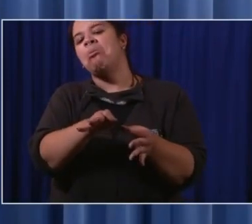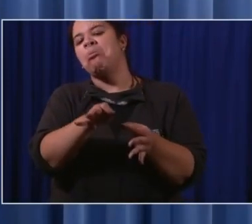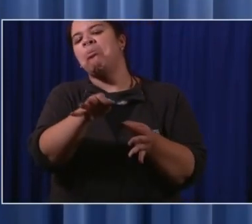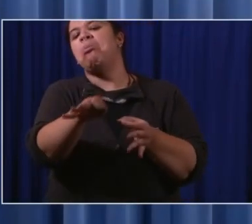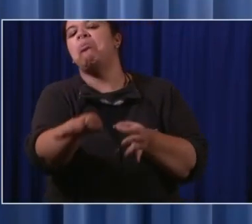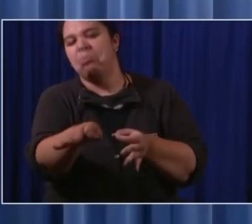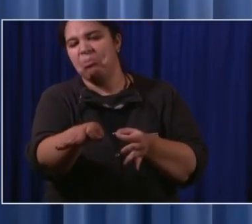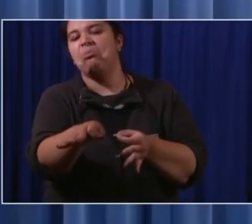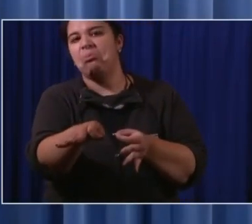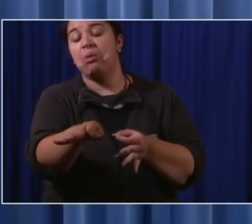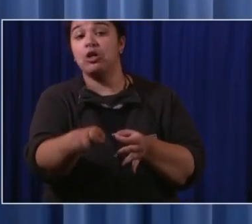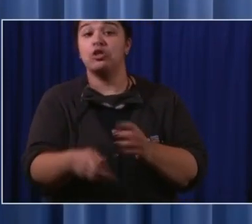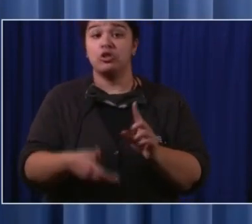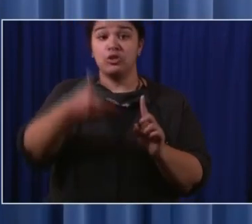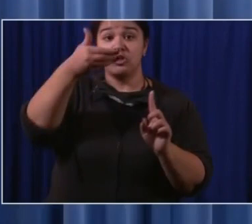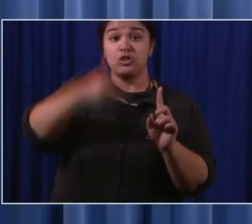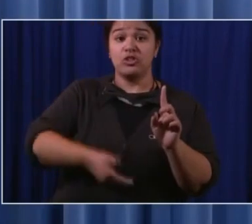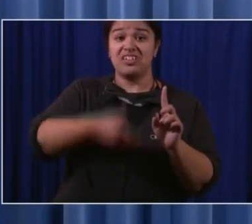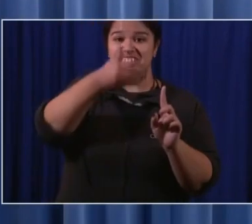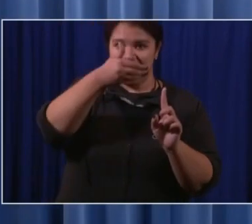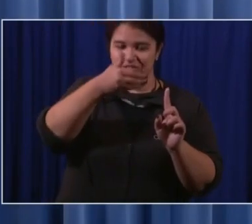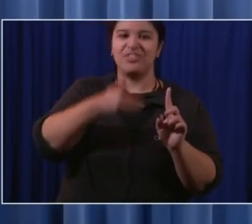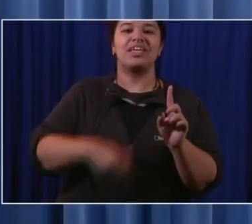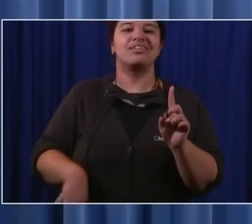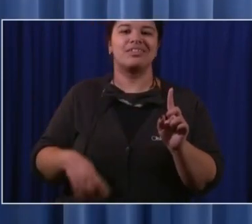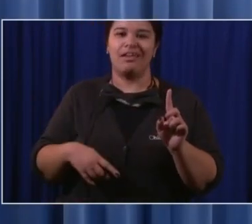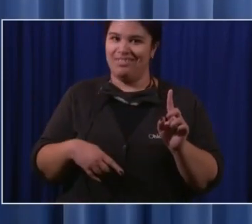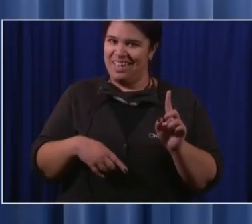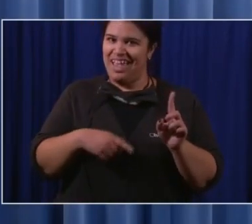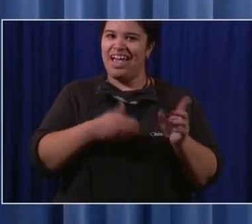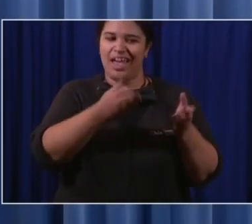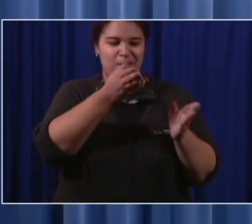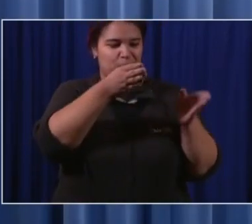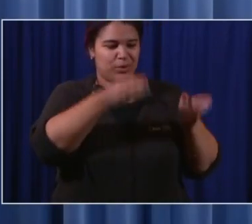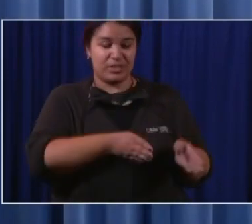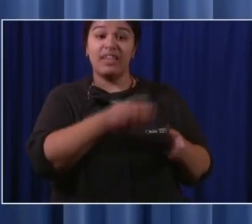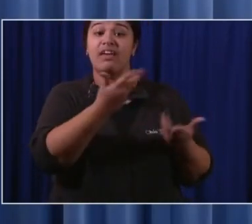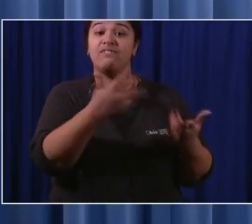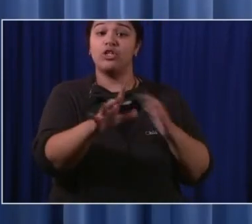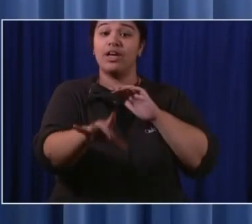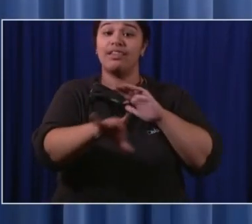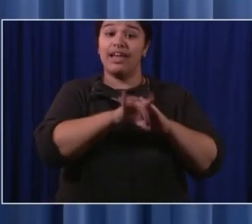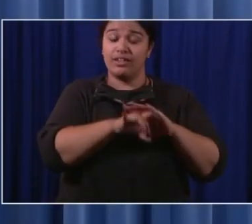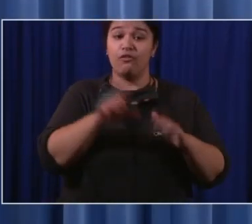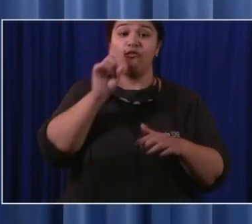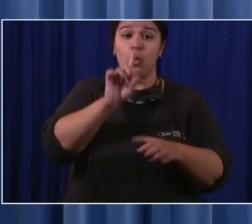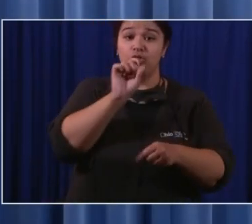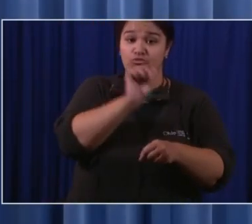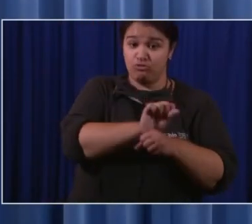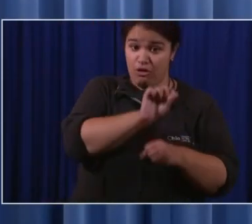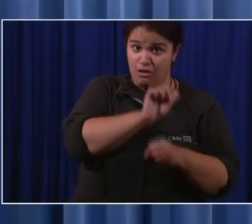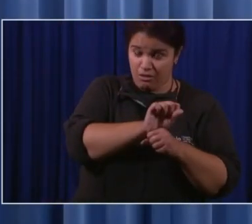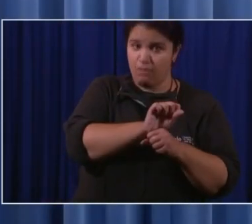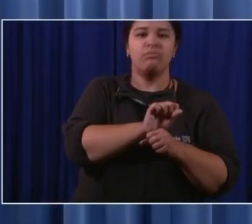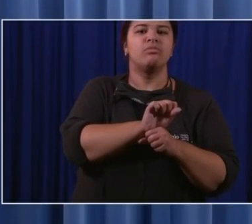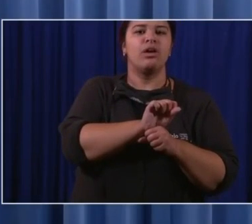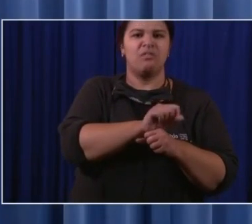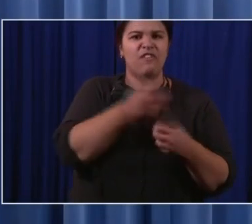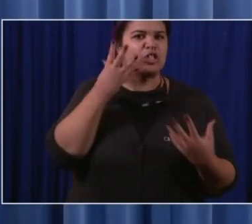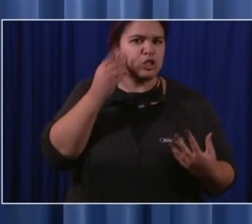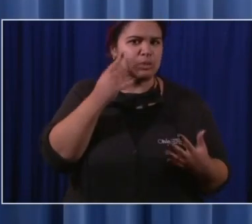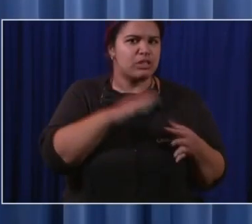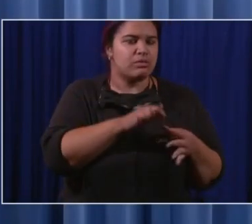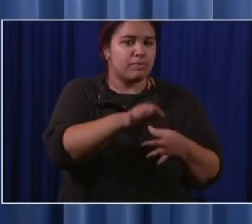executives who has experienced delaying an election. Do you believe, at least in Ohio, that a safe and secure election can be held on